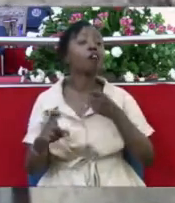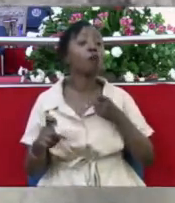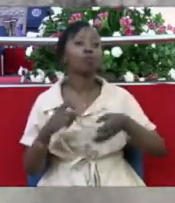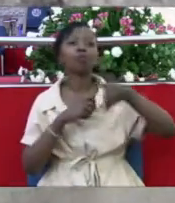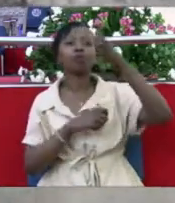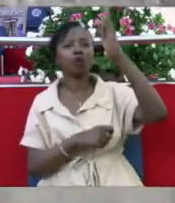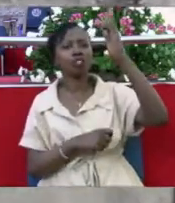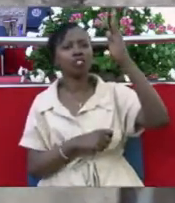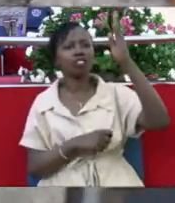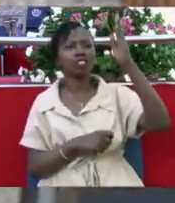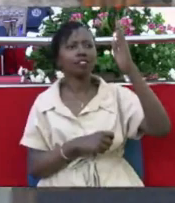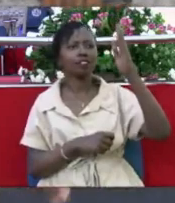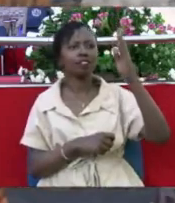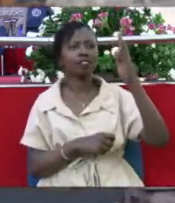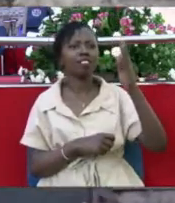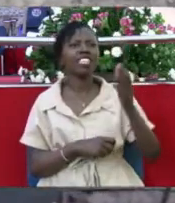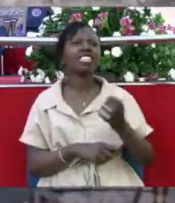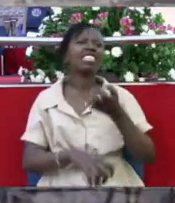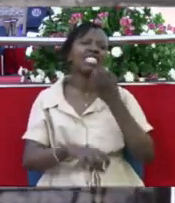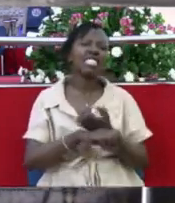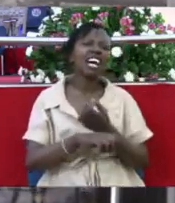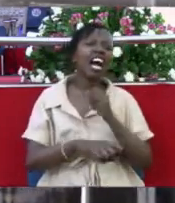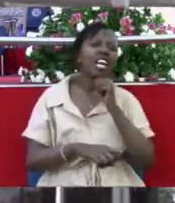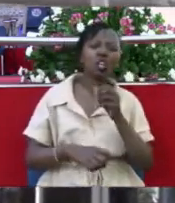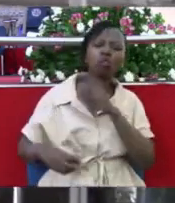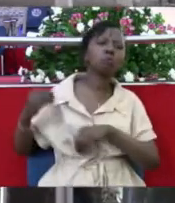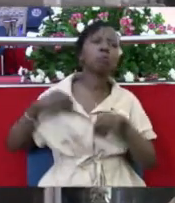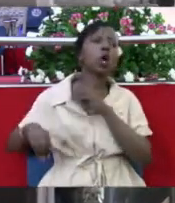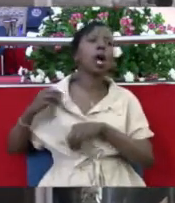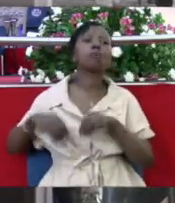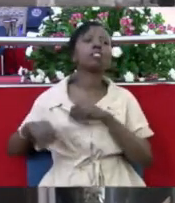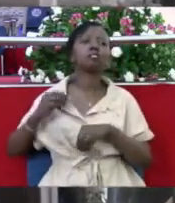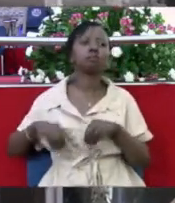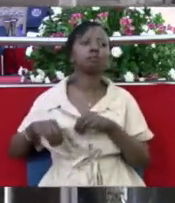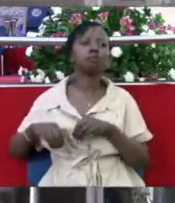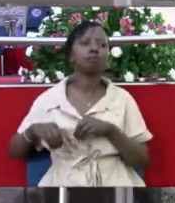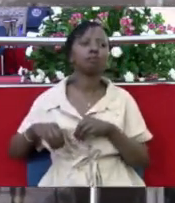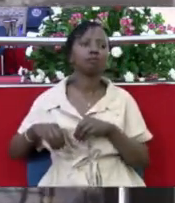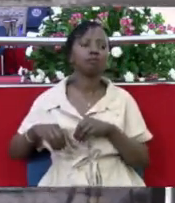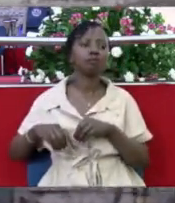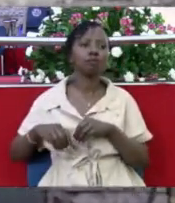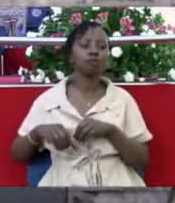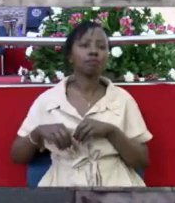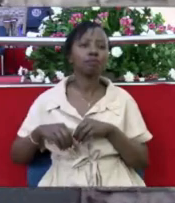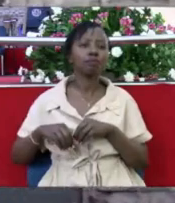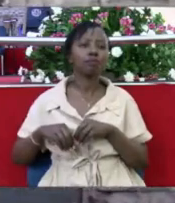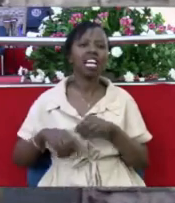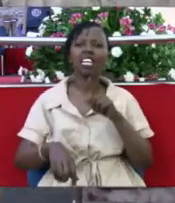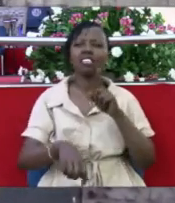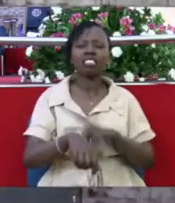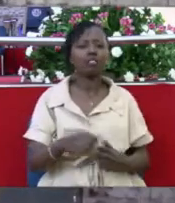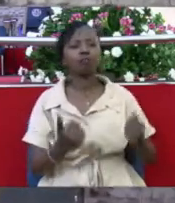is inconveniencing to not bribe. Kukosa kuweza kutoa hongo inakaa ni kama inafikiria. When you're driving on the